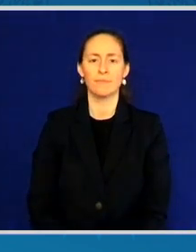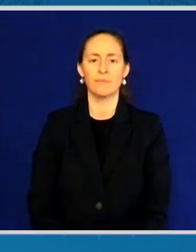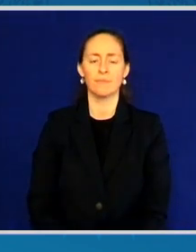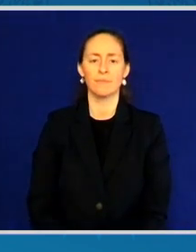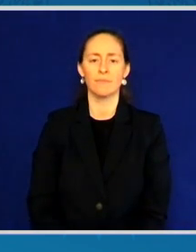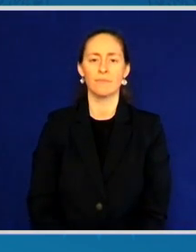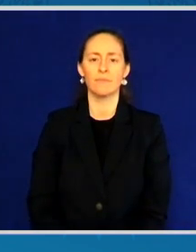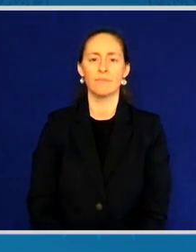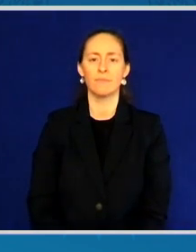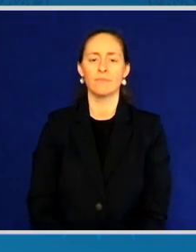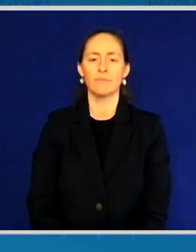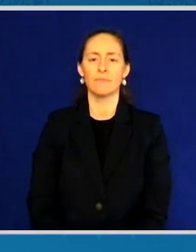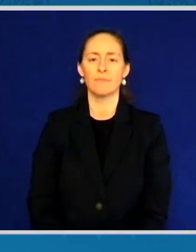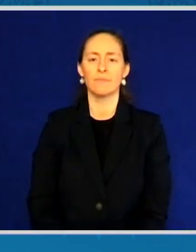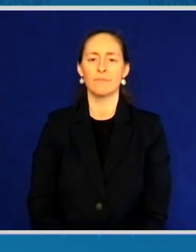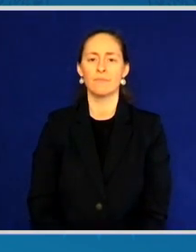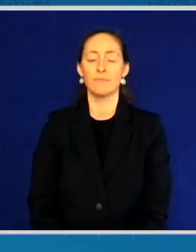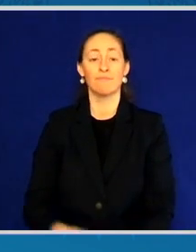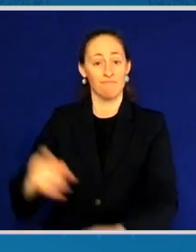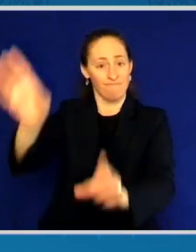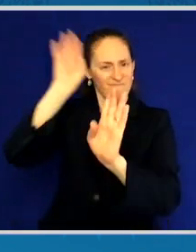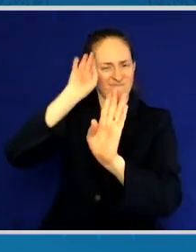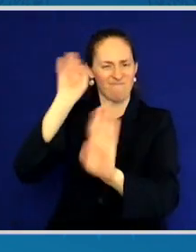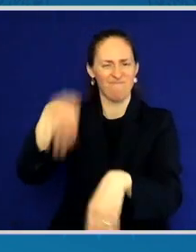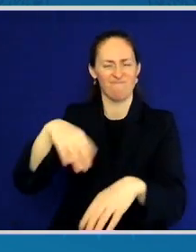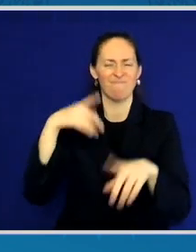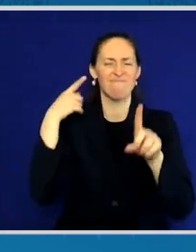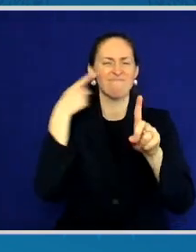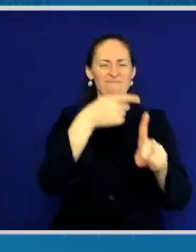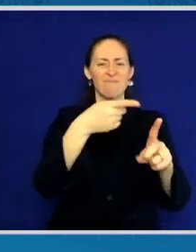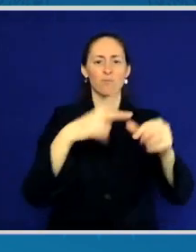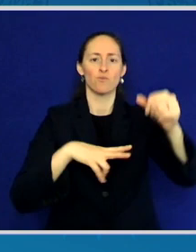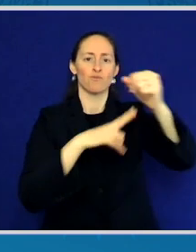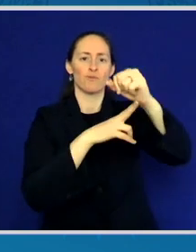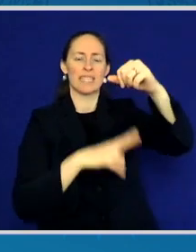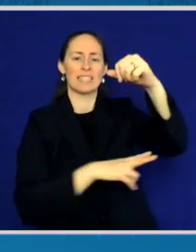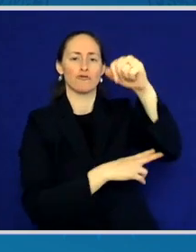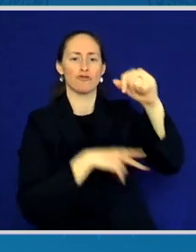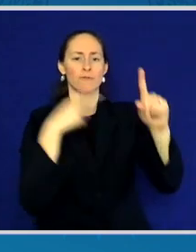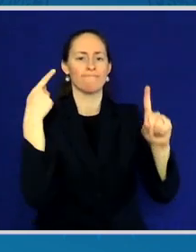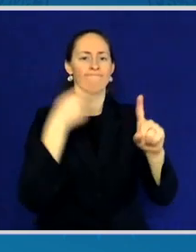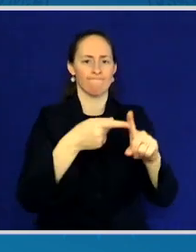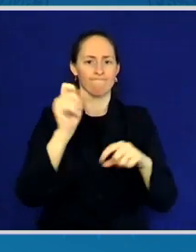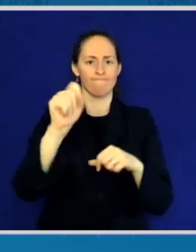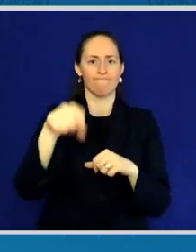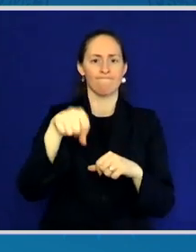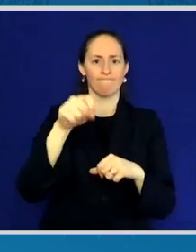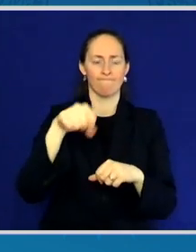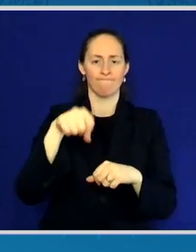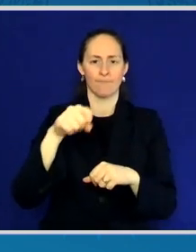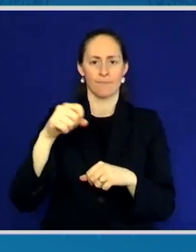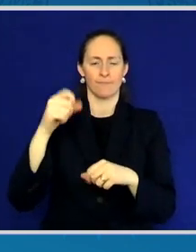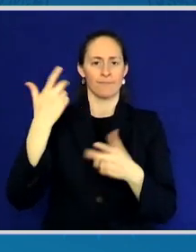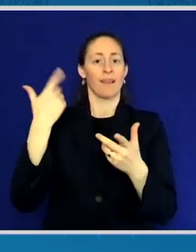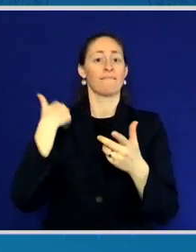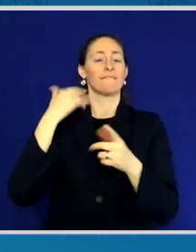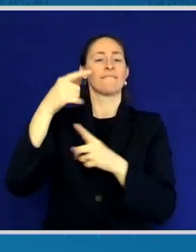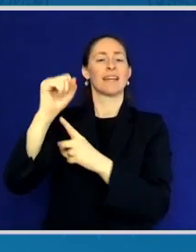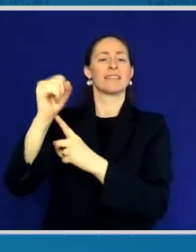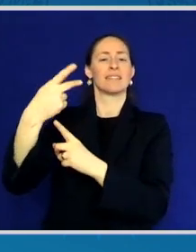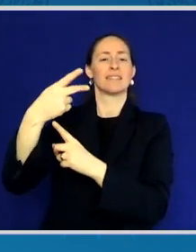Bridge, and it is a very important bridge in America, and I am sure that there will be a lot of